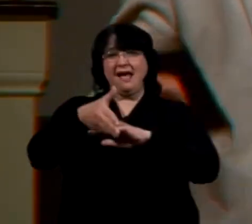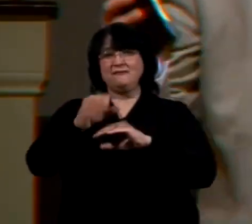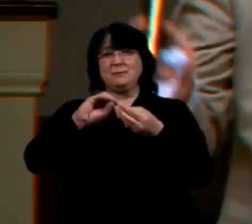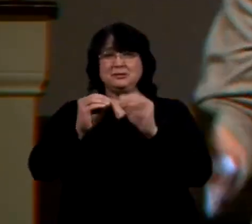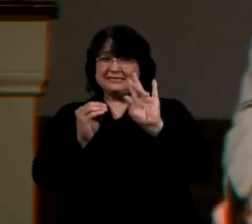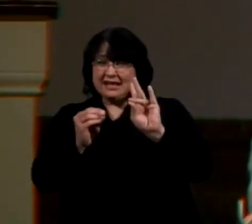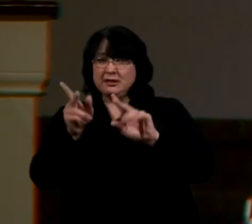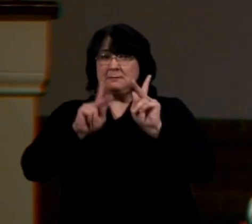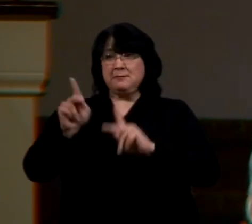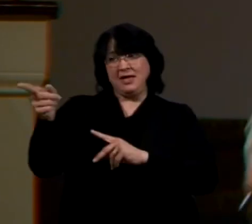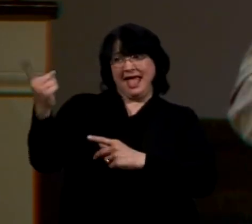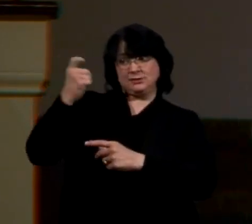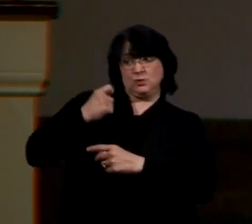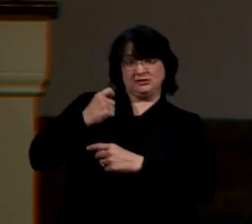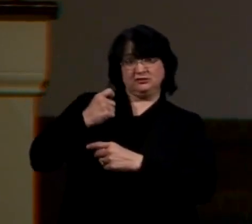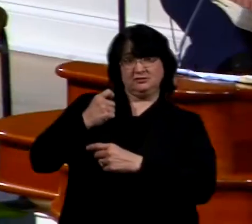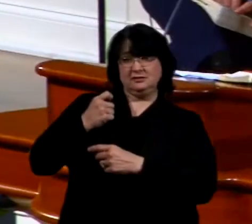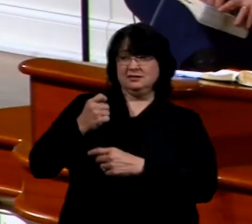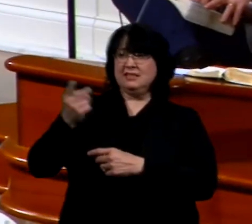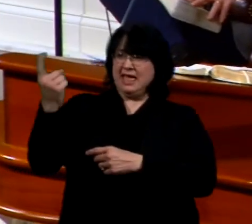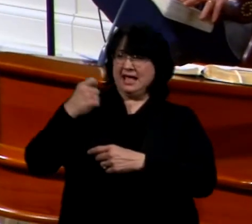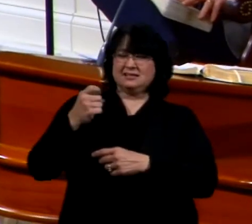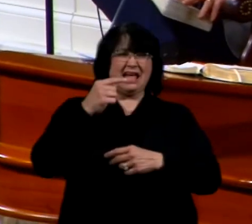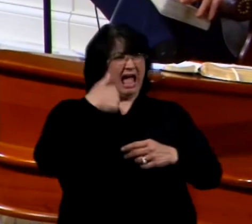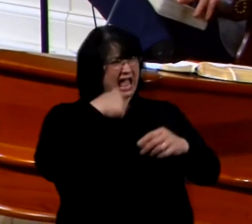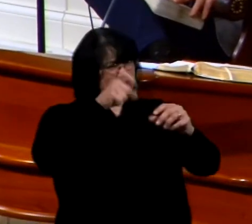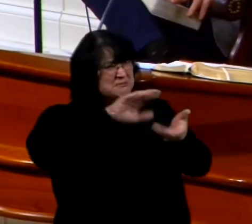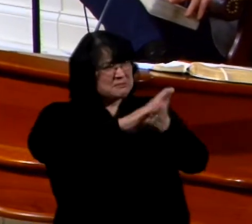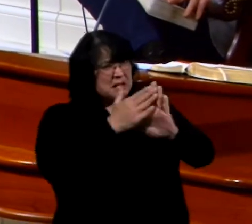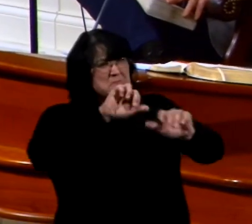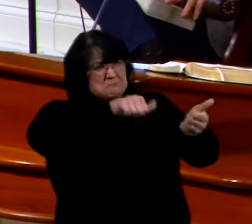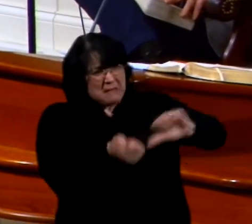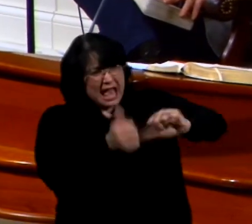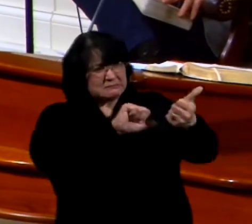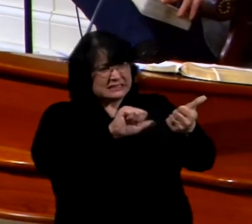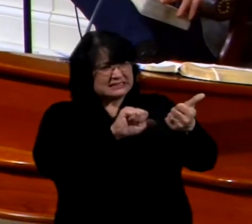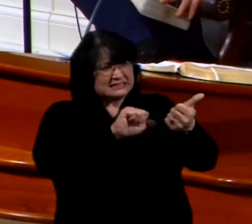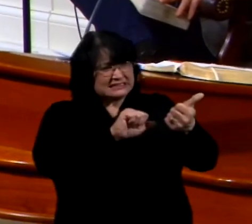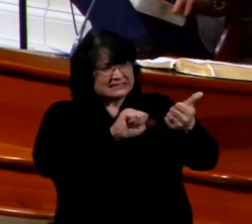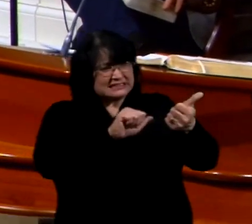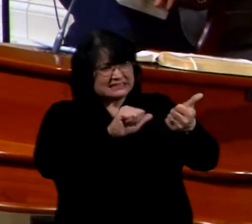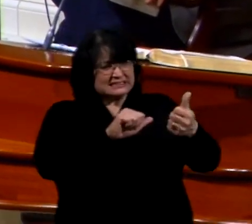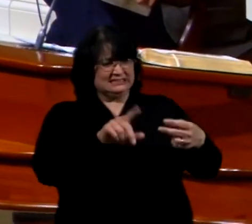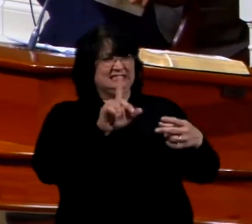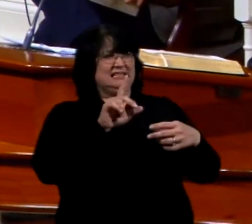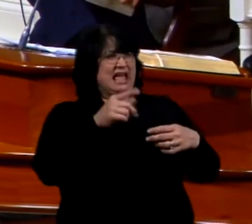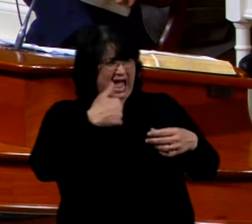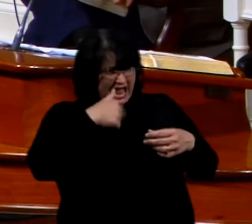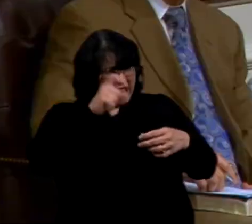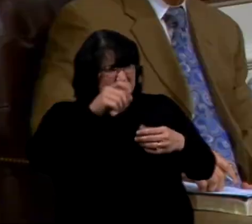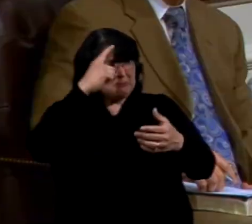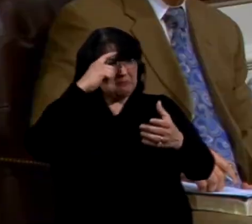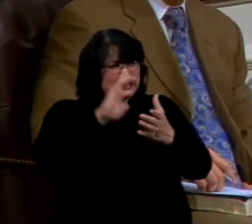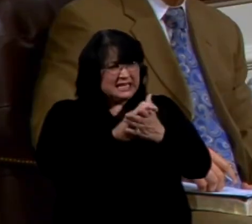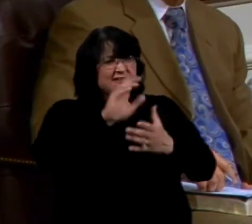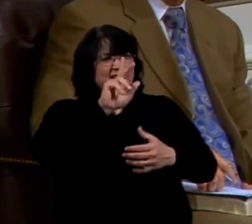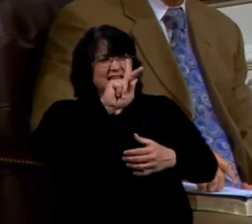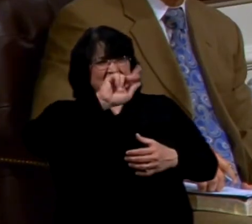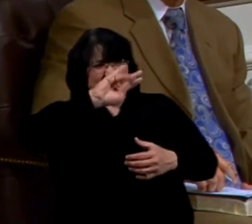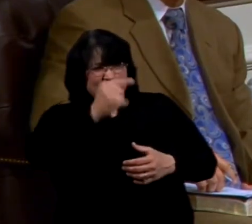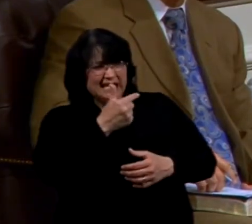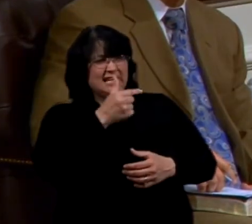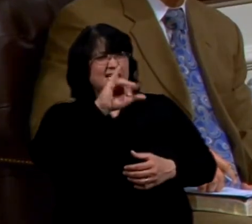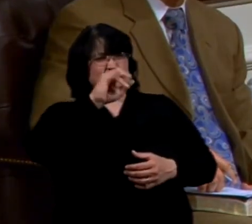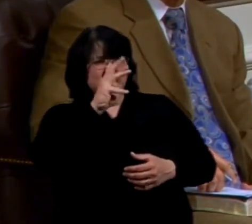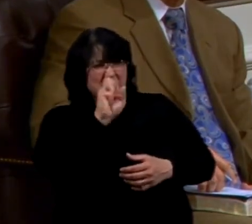It may be something like, well, do I have to be a Baptist to believe? Or do I have to believe the King James Version of the Bible to do